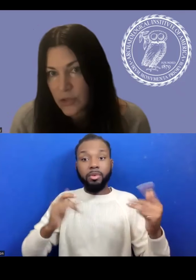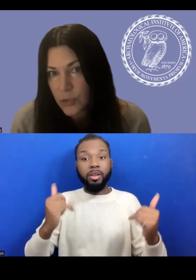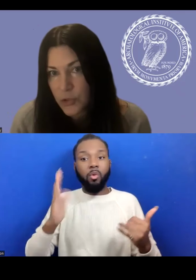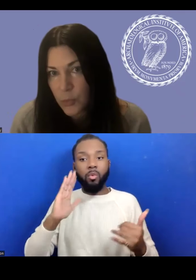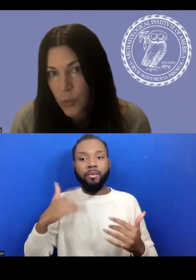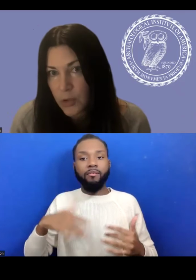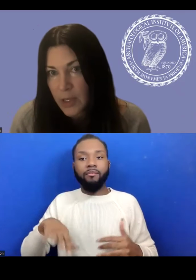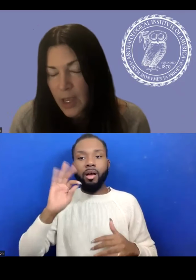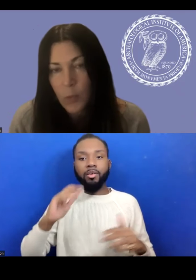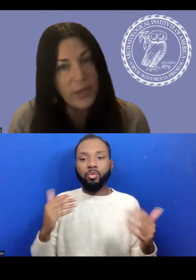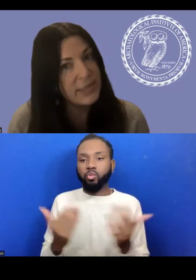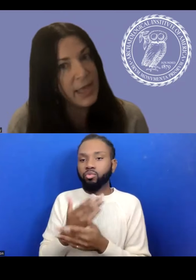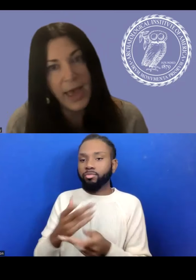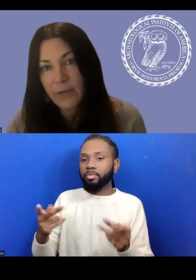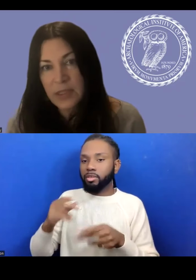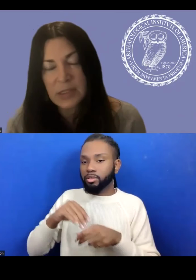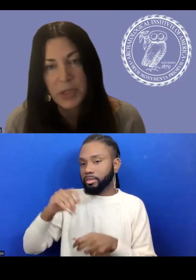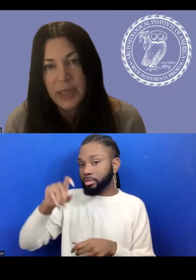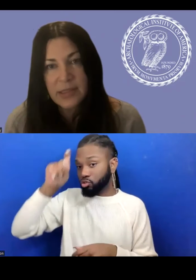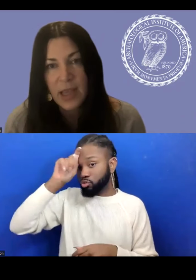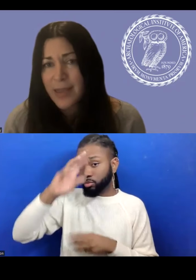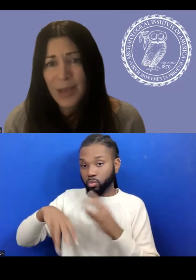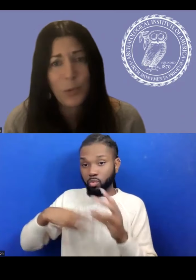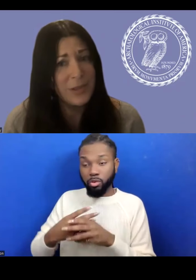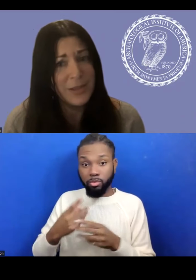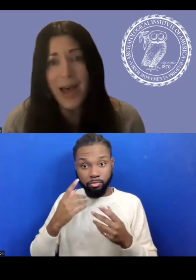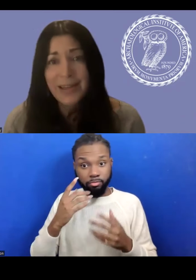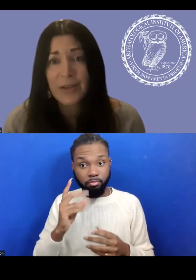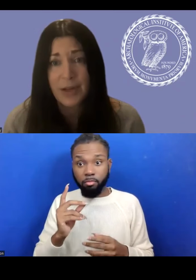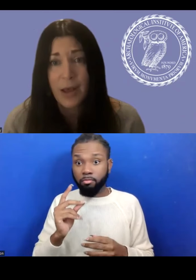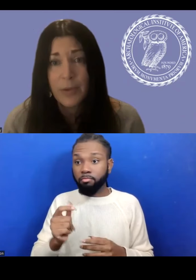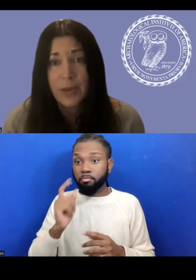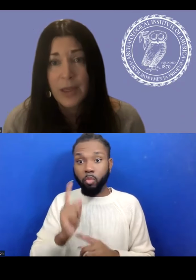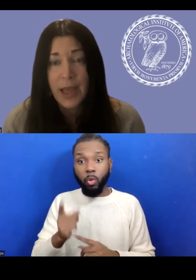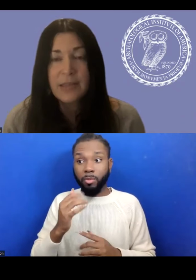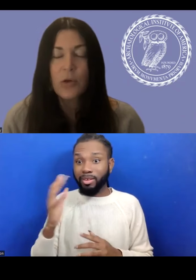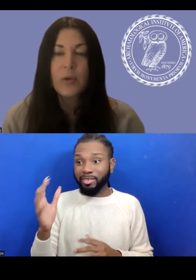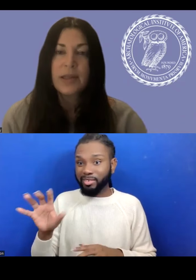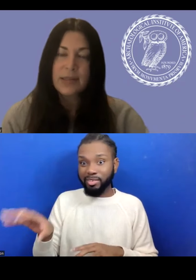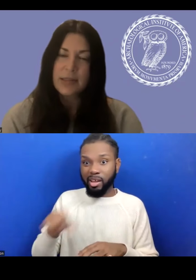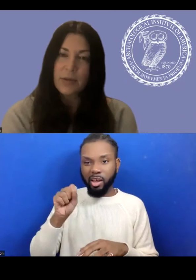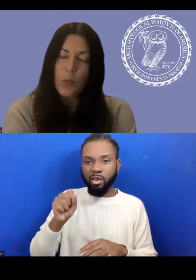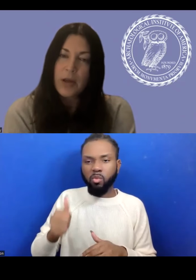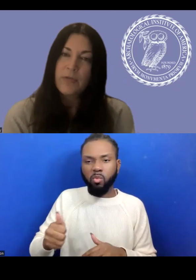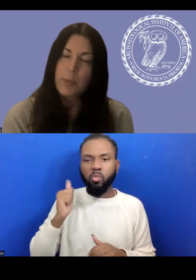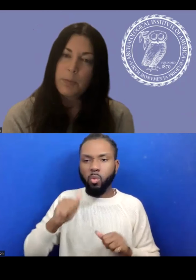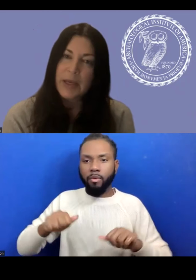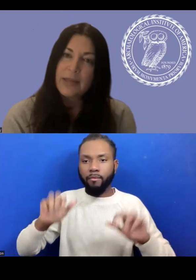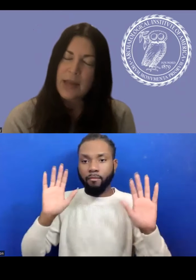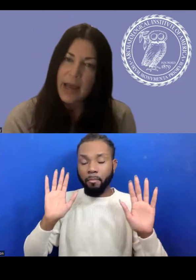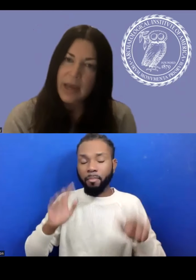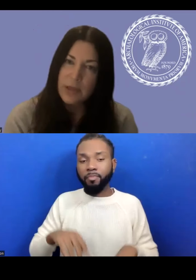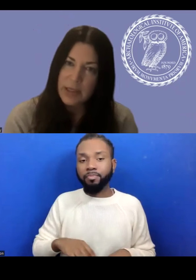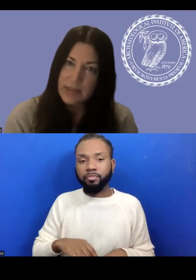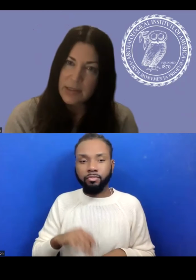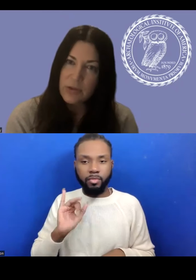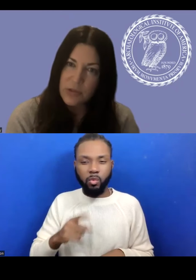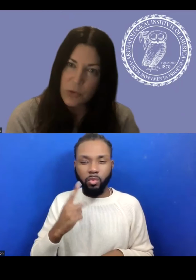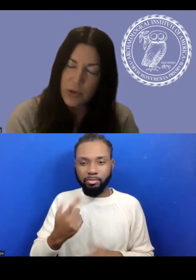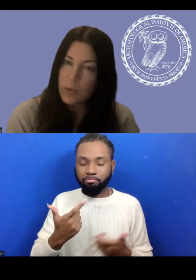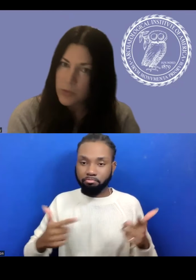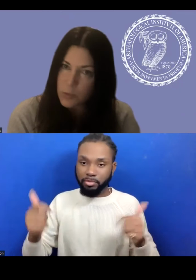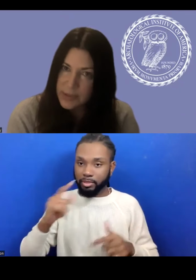in the Egyptian world. And once they have this place, they will not give it up. And so it is one of the biggest ironies